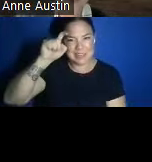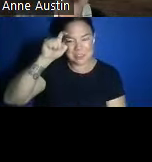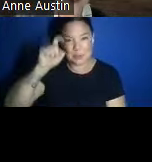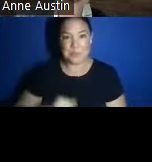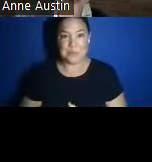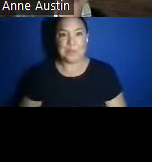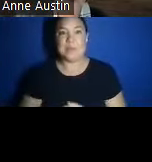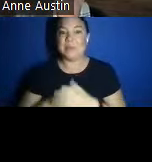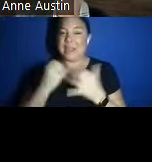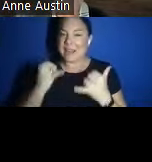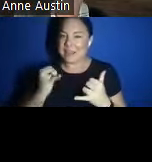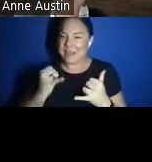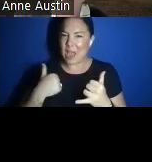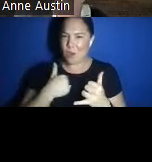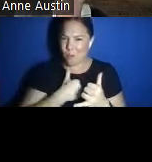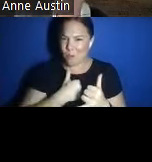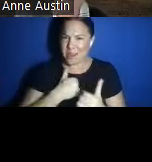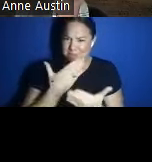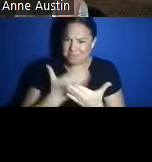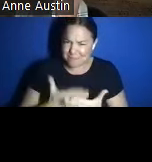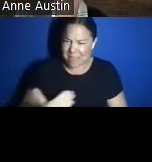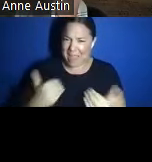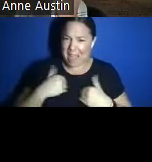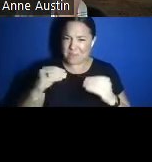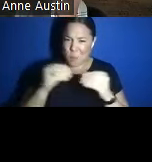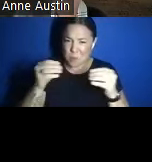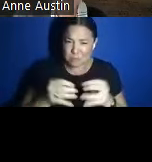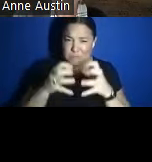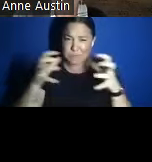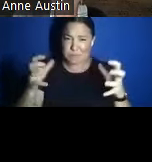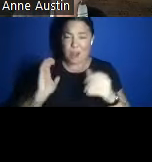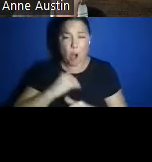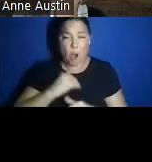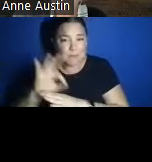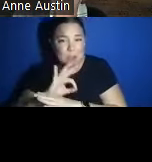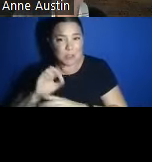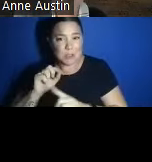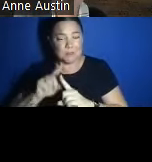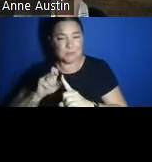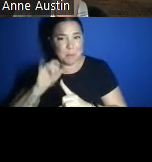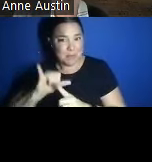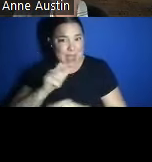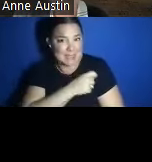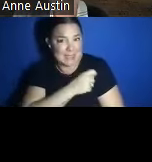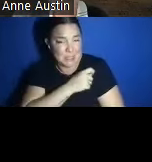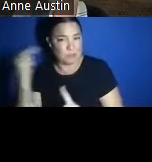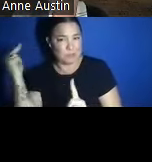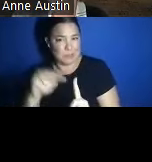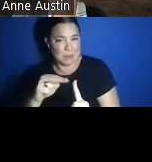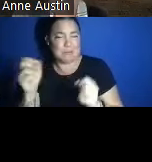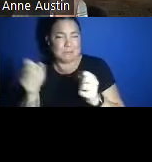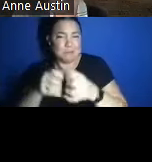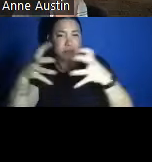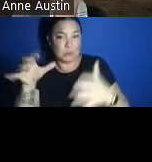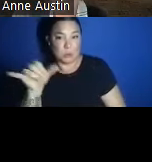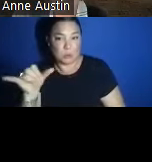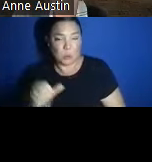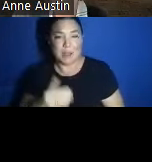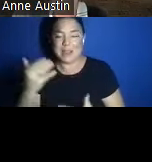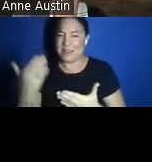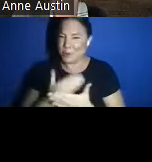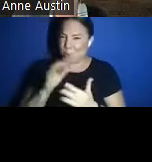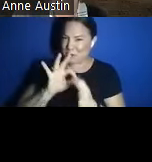too should our understanding of the functionality of tattoos. With new evidence should also come new interpretation. And it's with this perspective